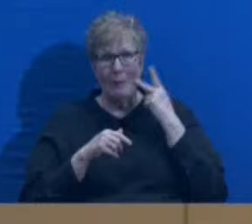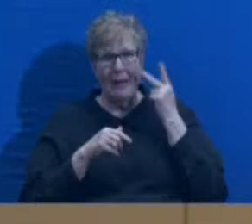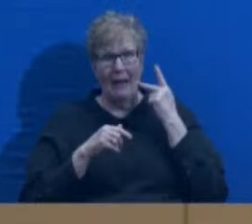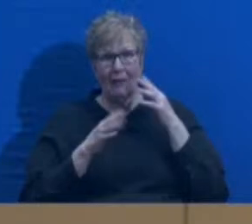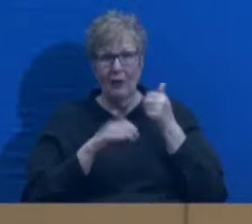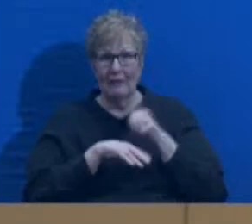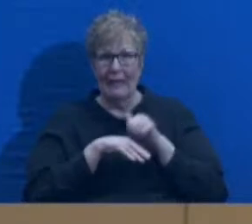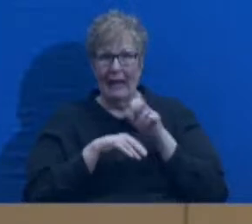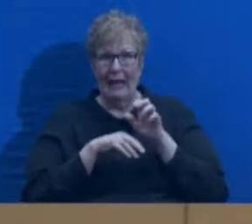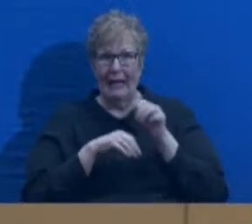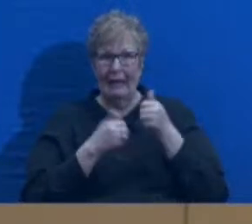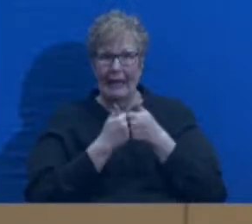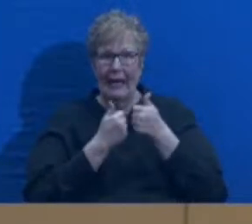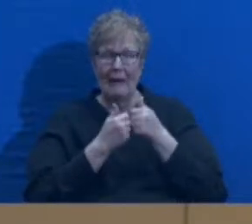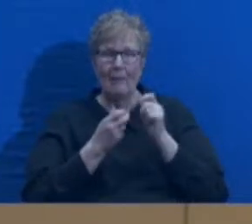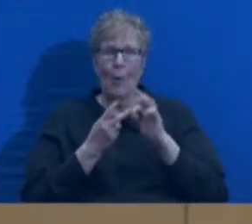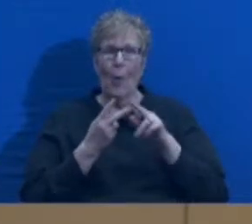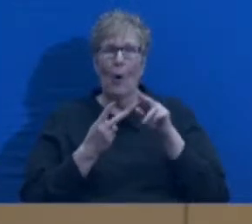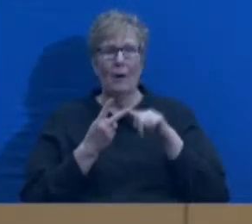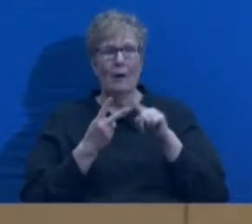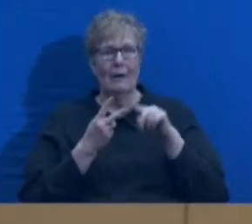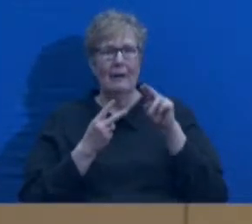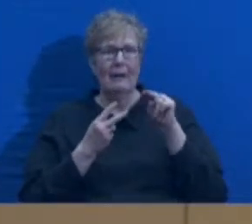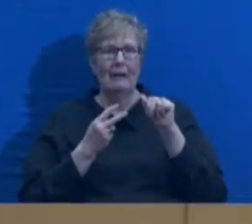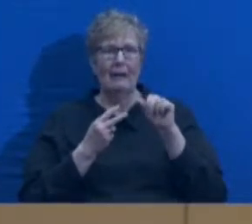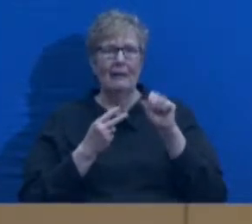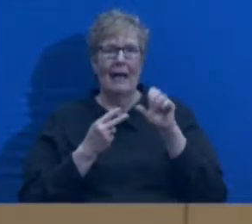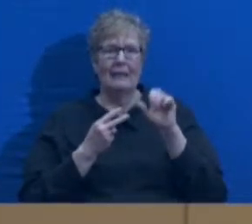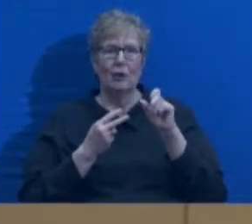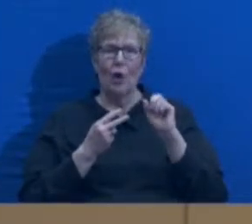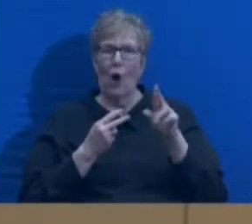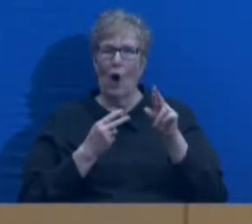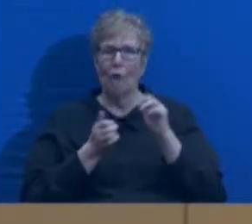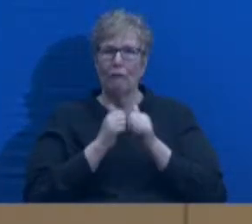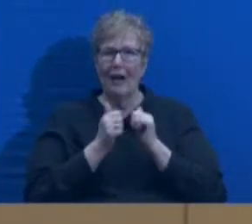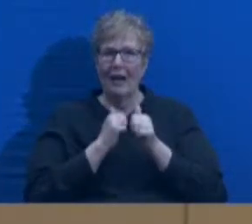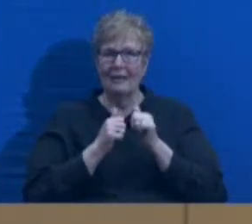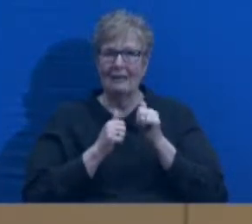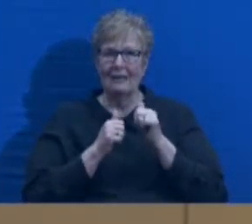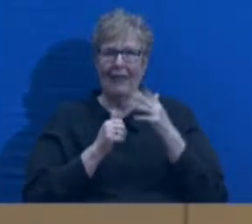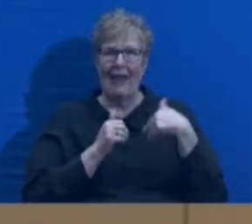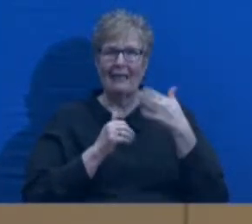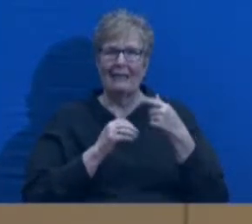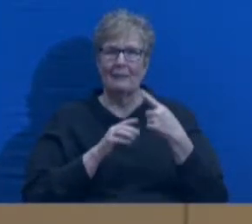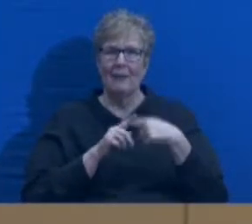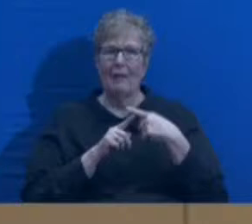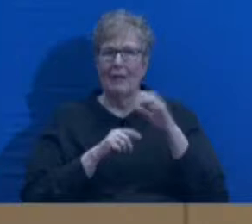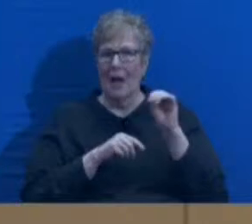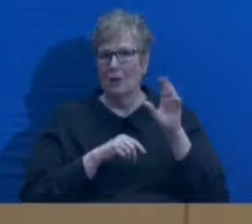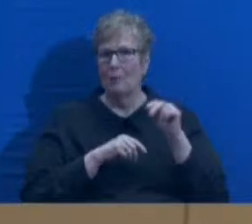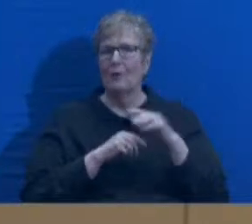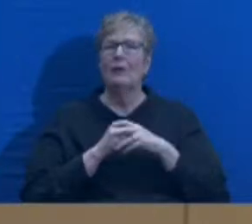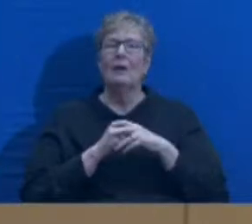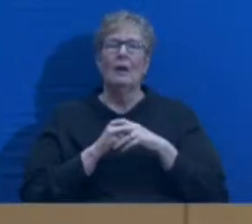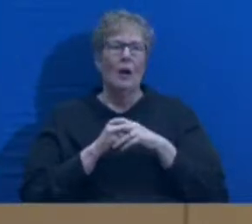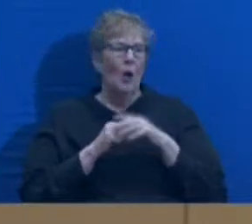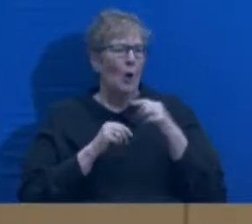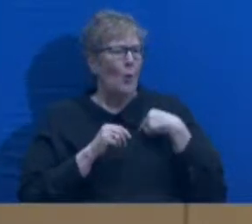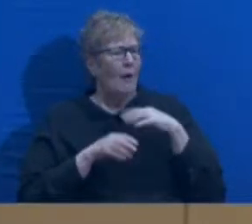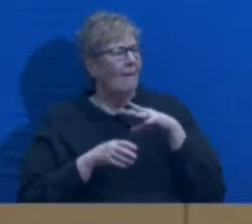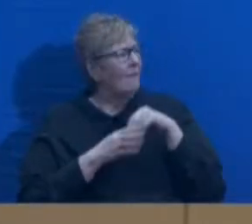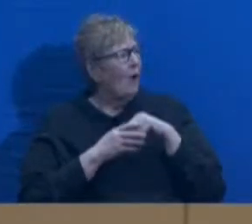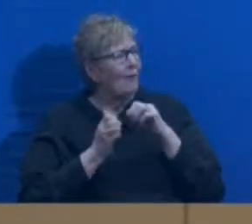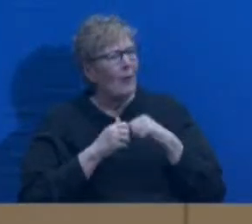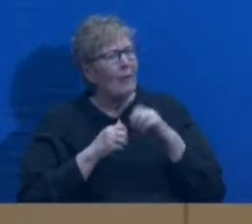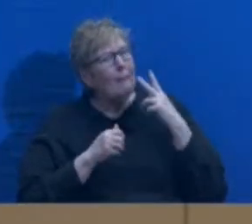and or the NASCAR race the following month at the Speedway? We are involved with the Panthers